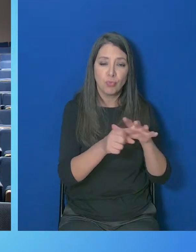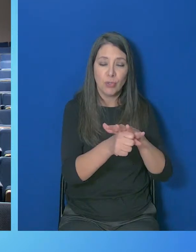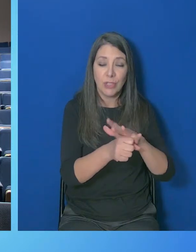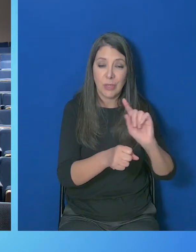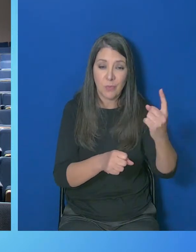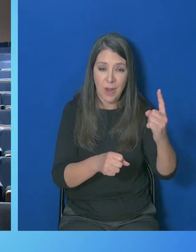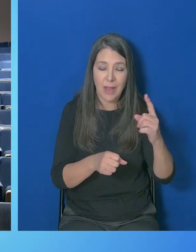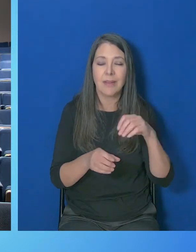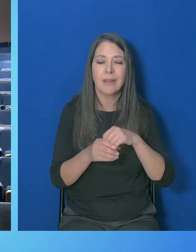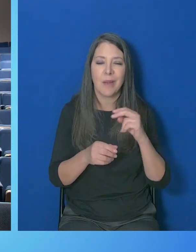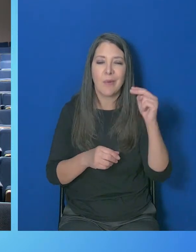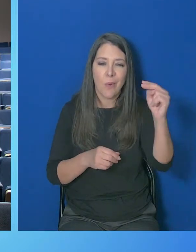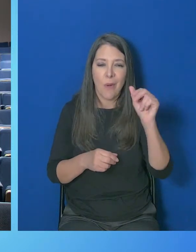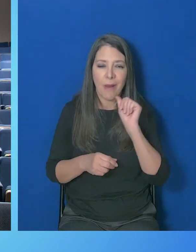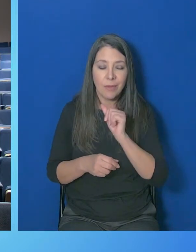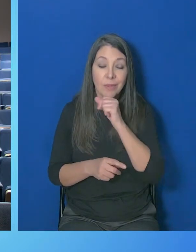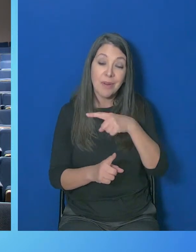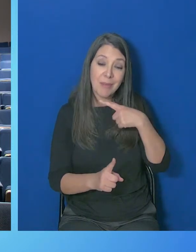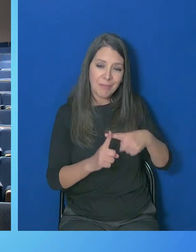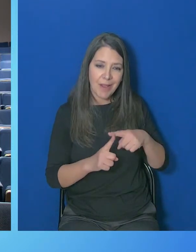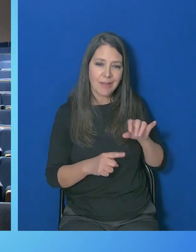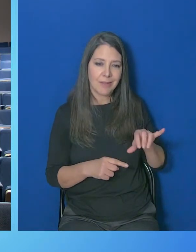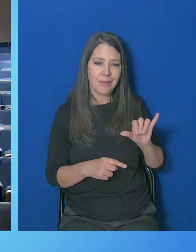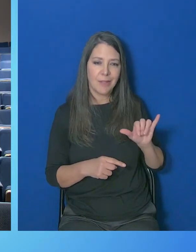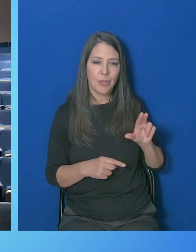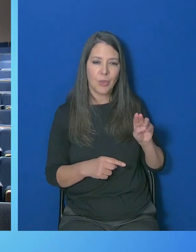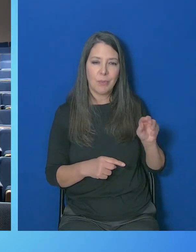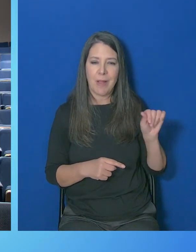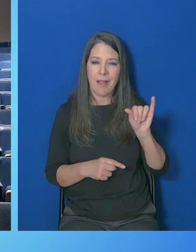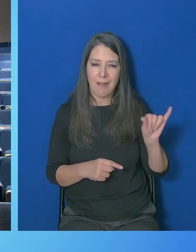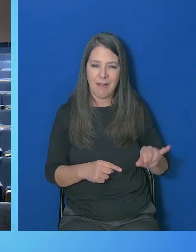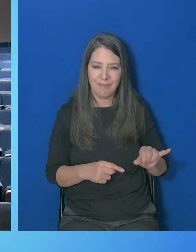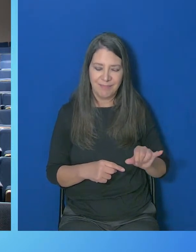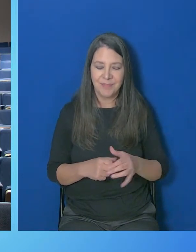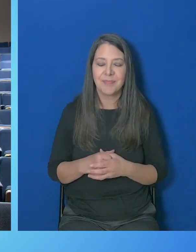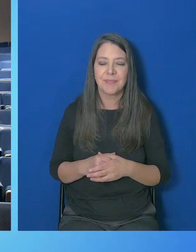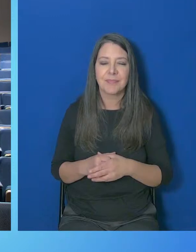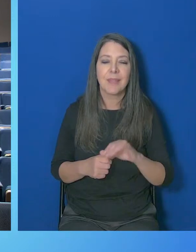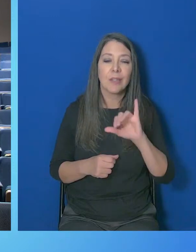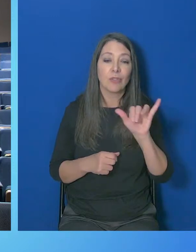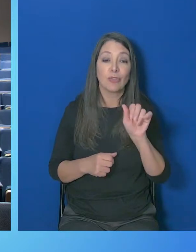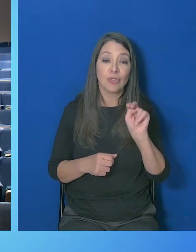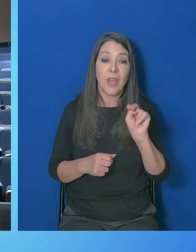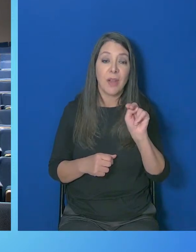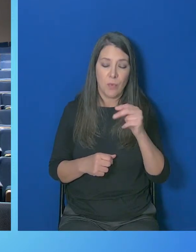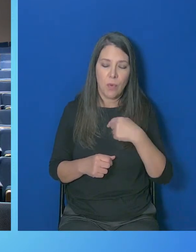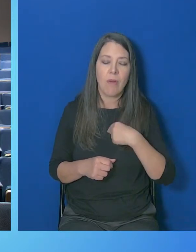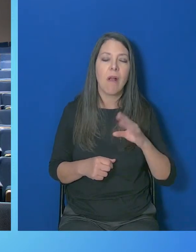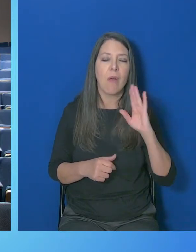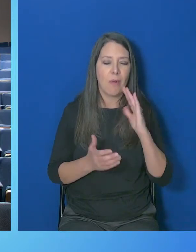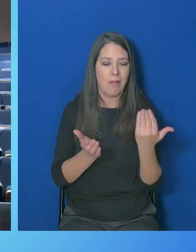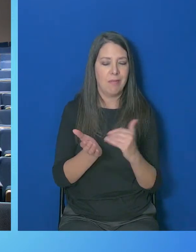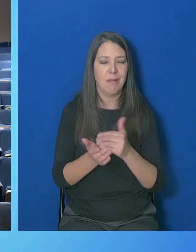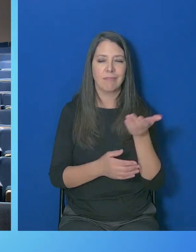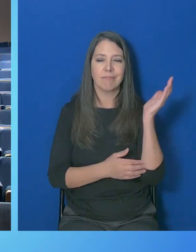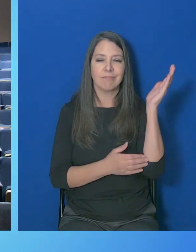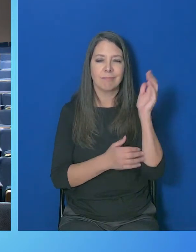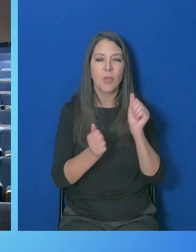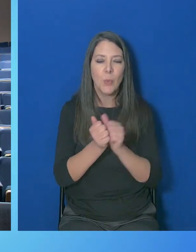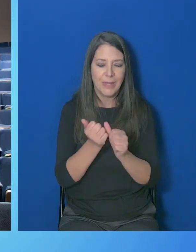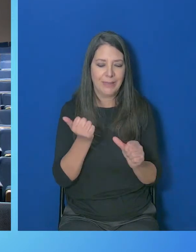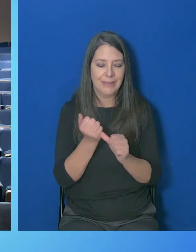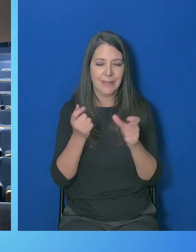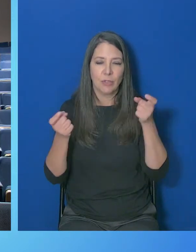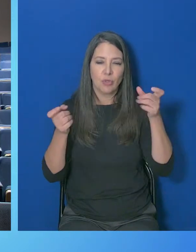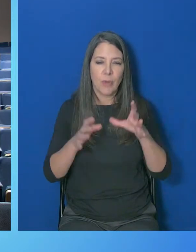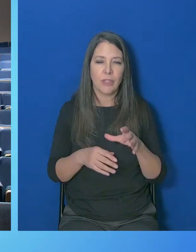Arizona, as well as in Yuma. In January, I'll be back, along with Assistant Director Michelle Ahern, to